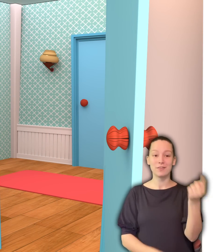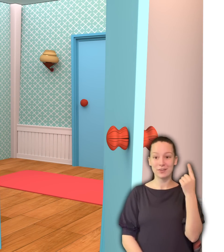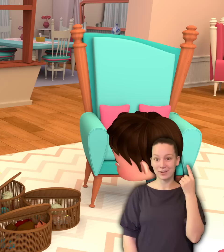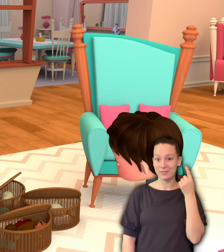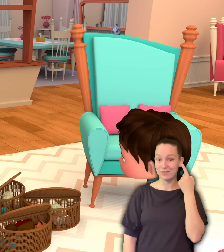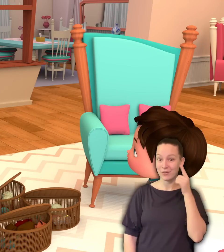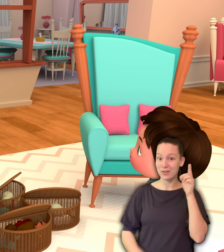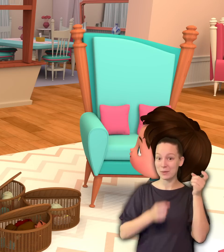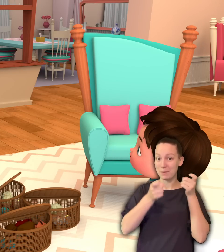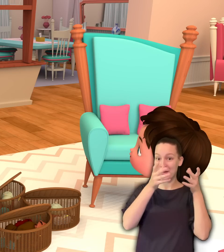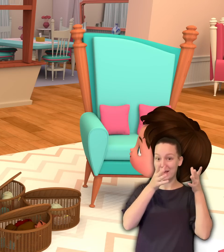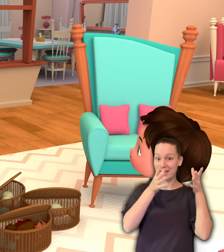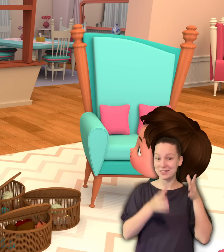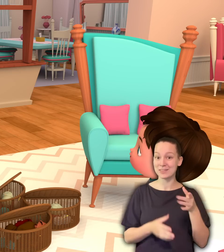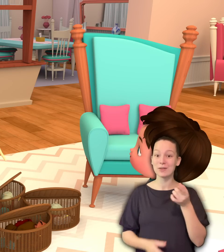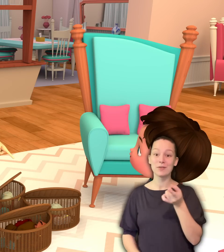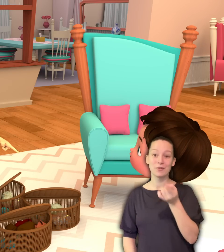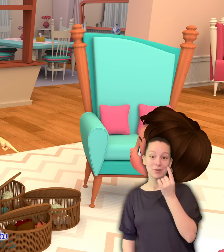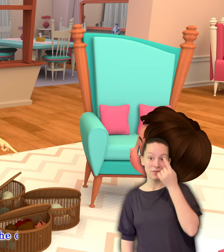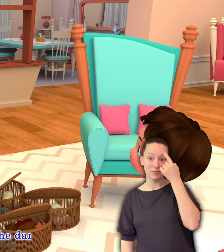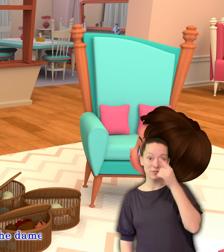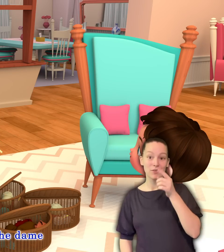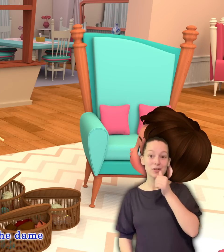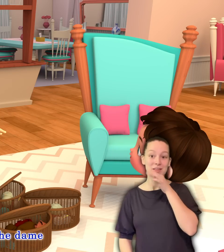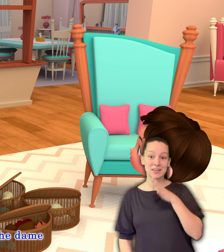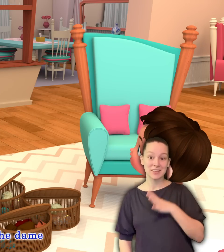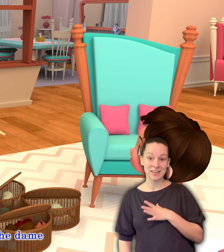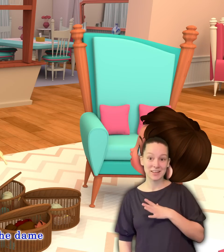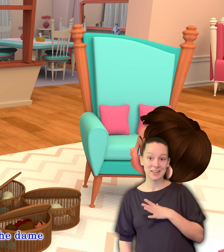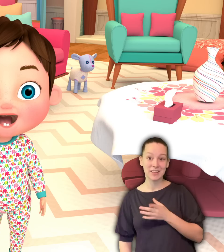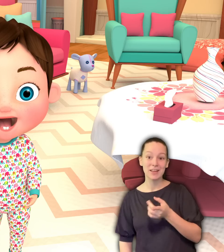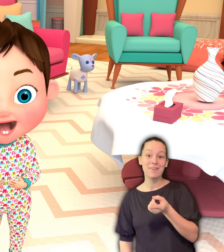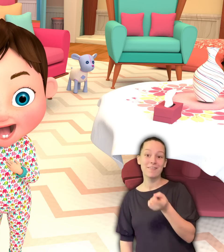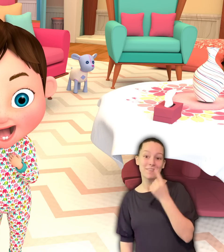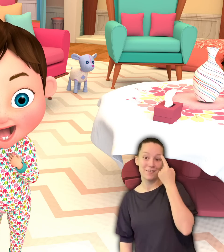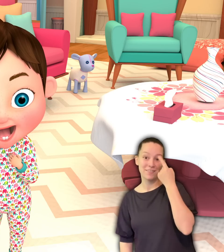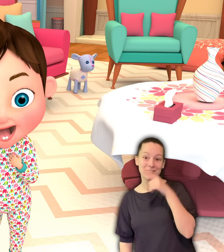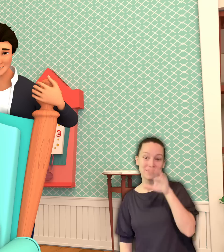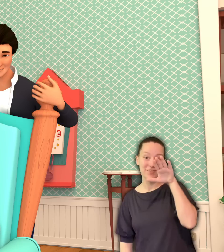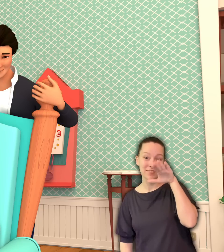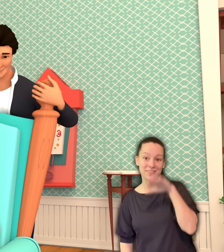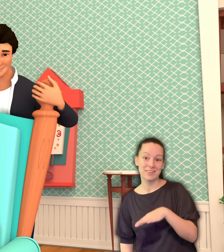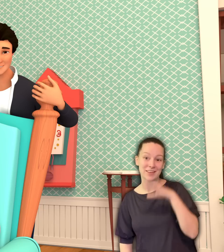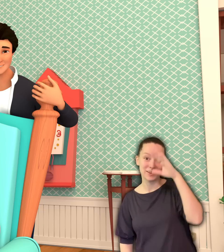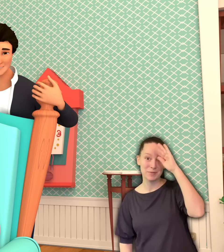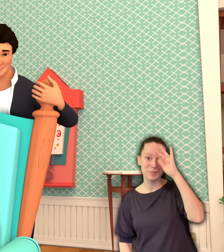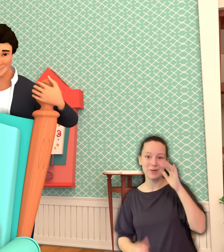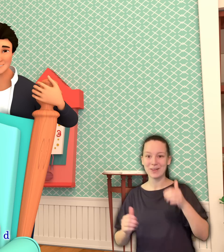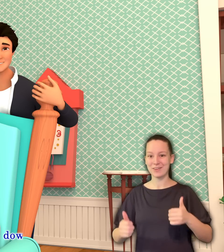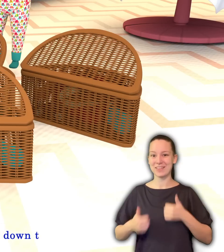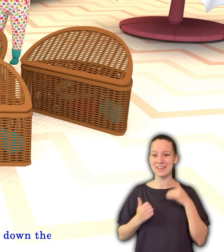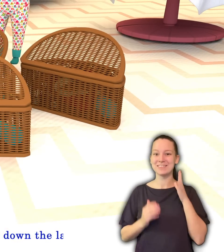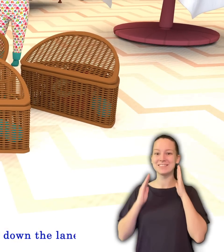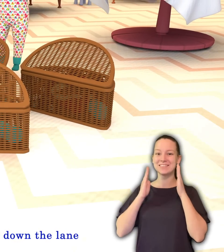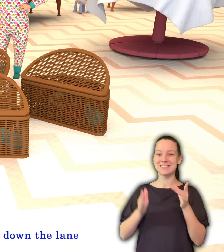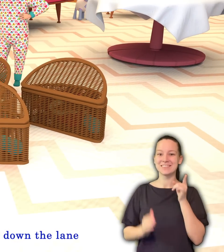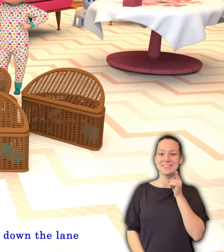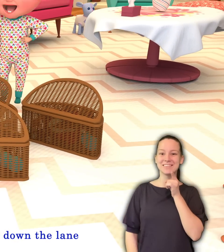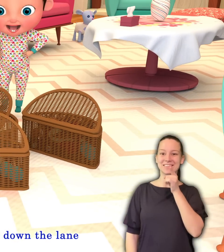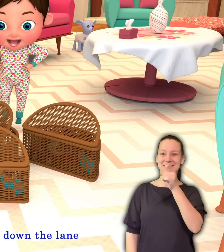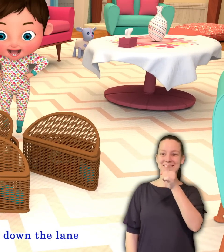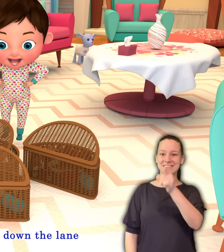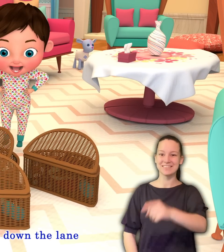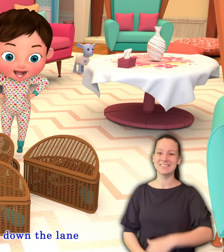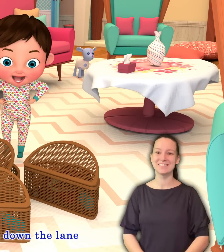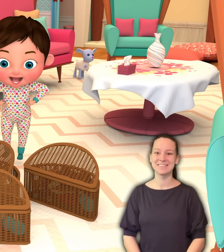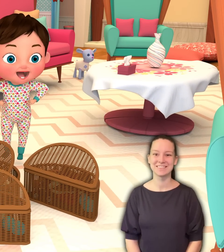full. 1 for the master and 1 for the day, and 1 for the little boy who lives